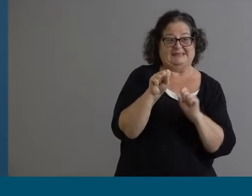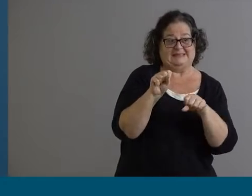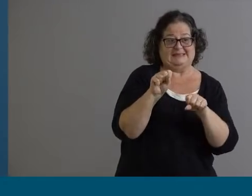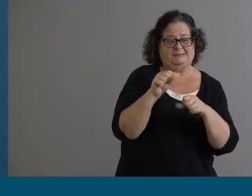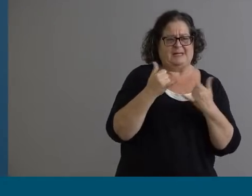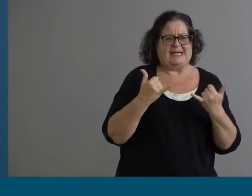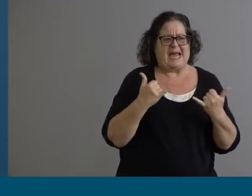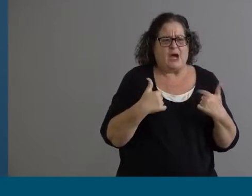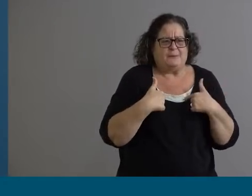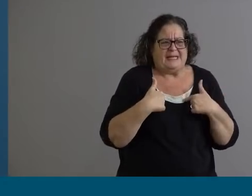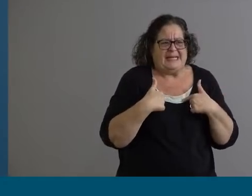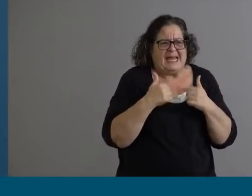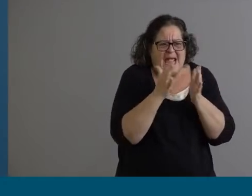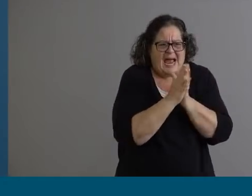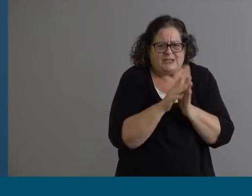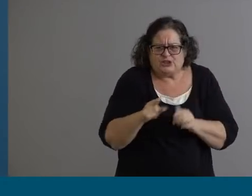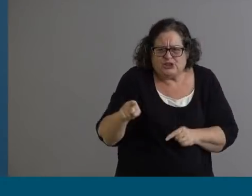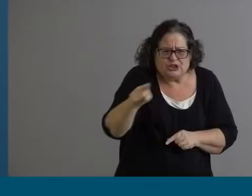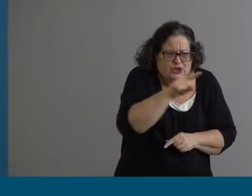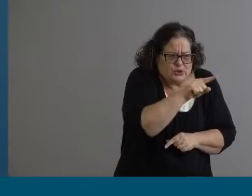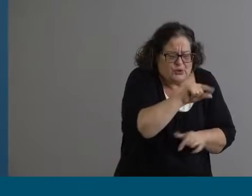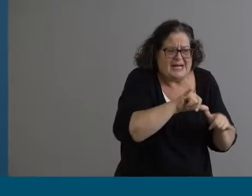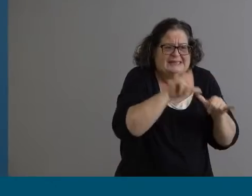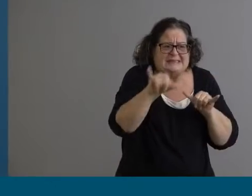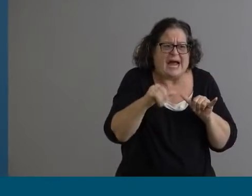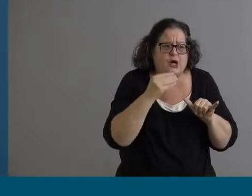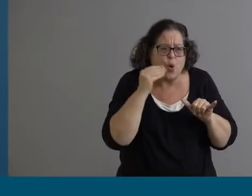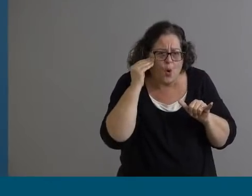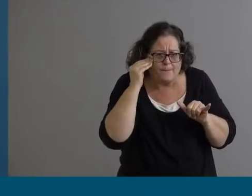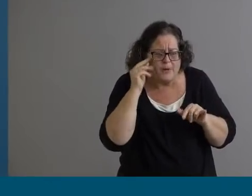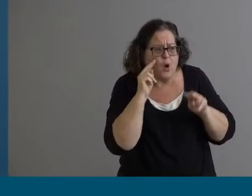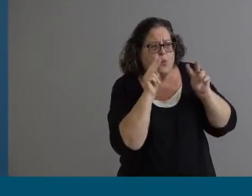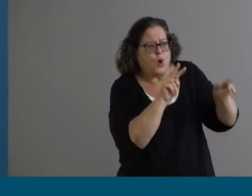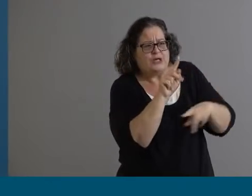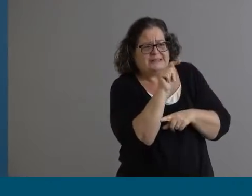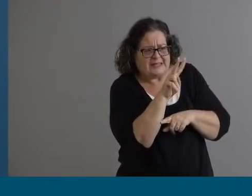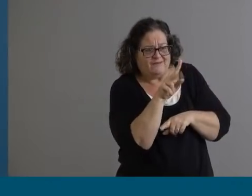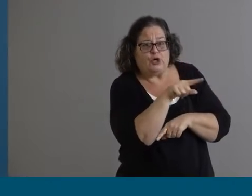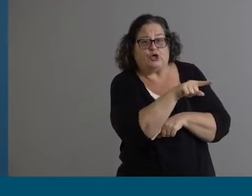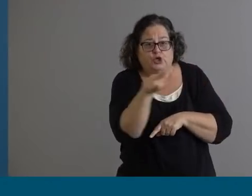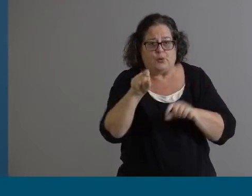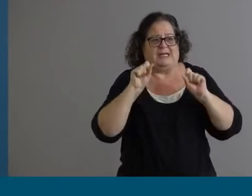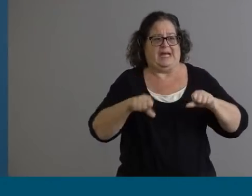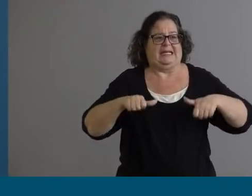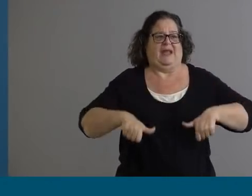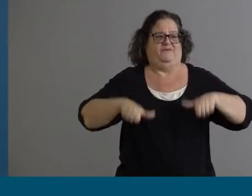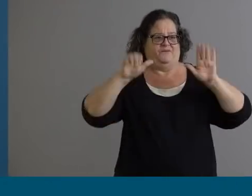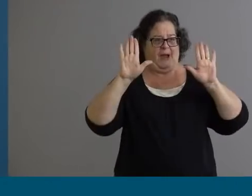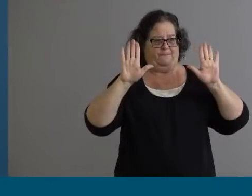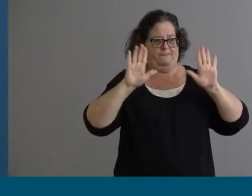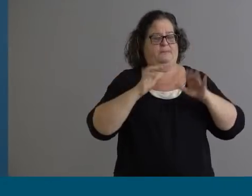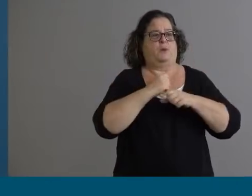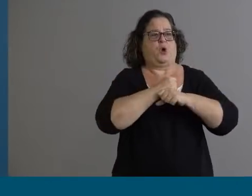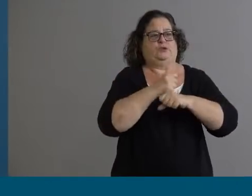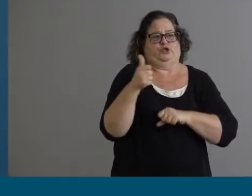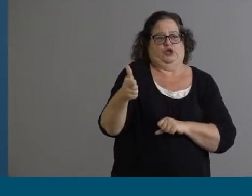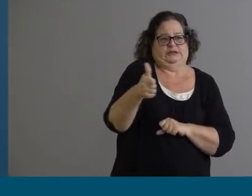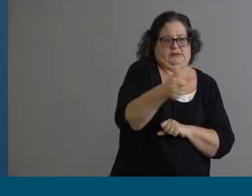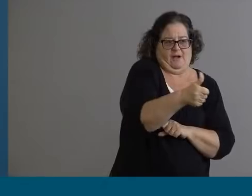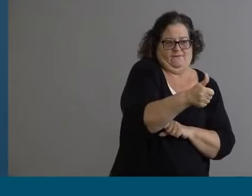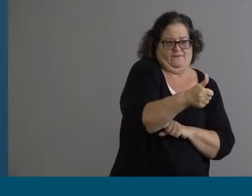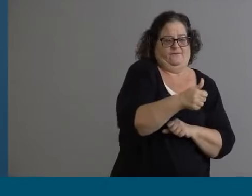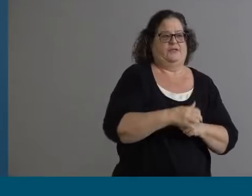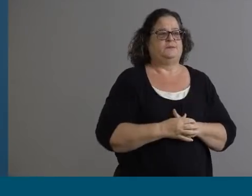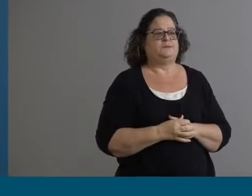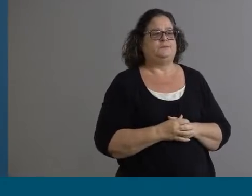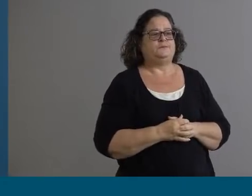funny issue in a time of real seriousness. But there really is nothing that you